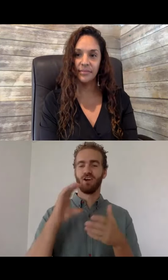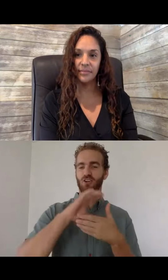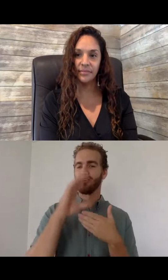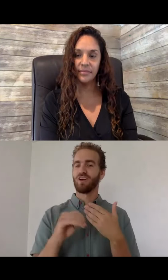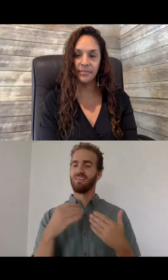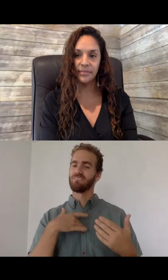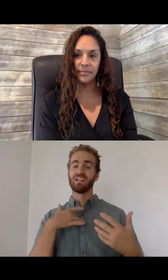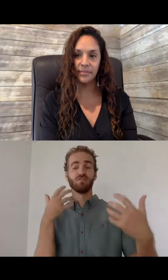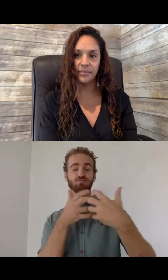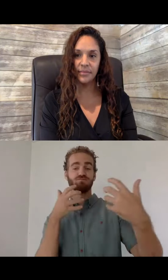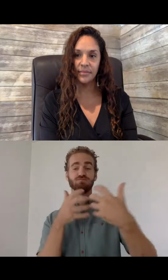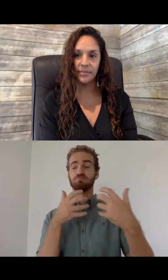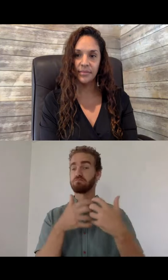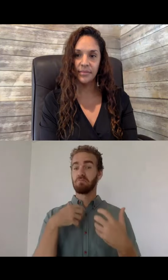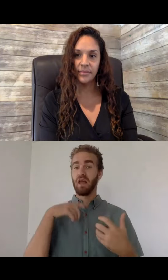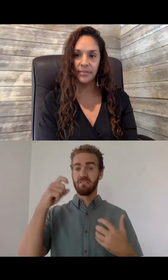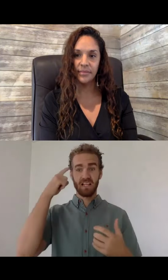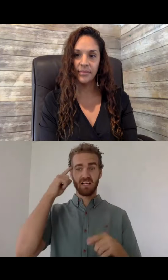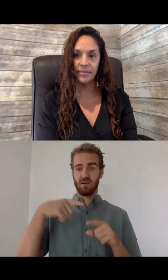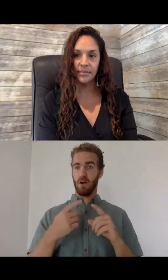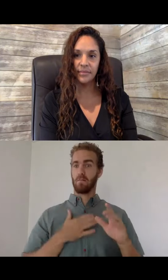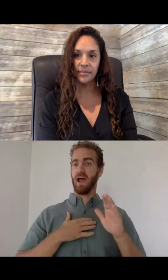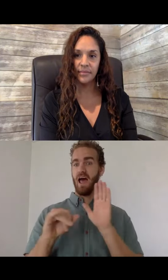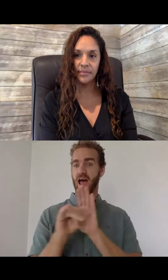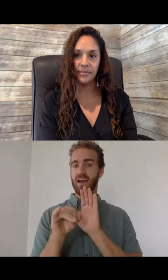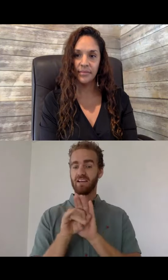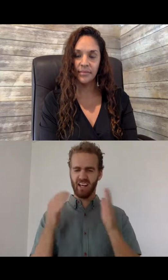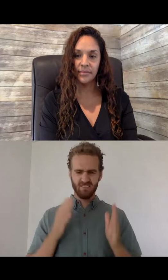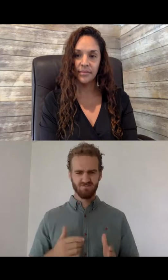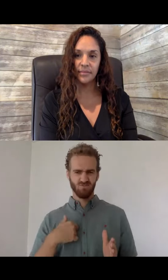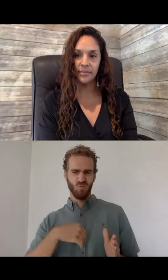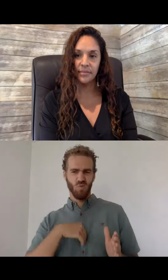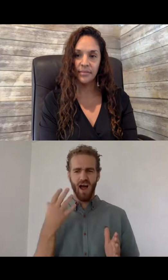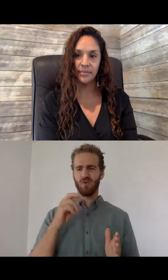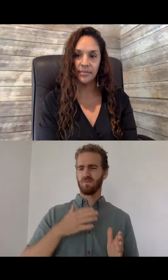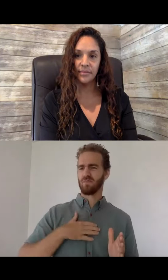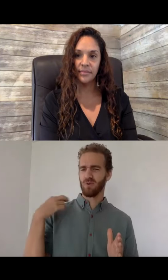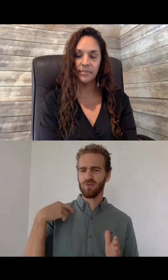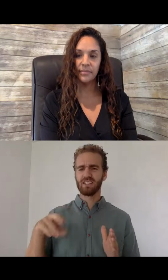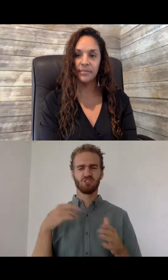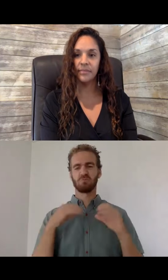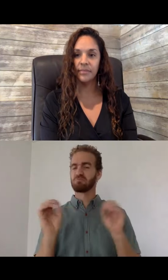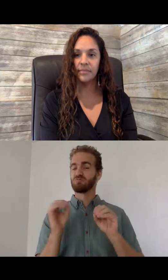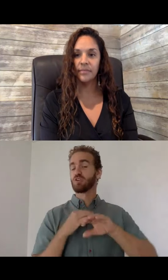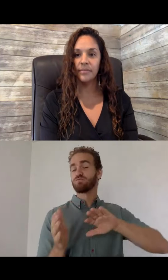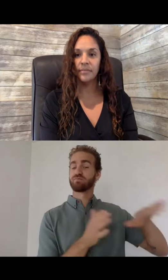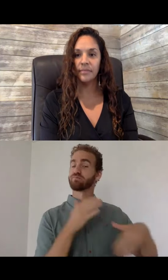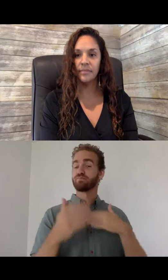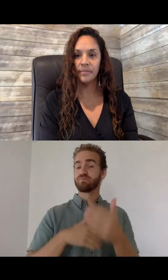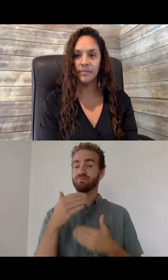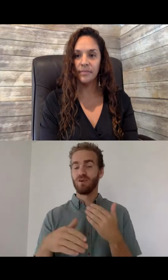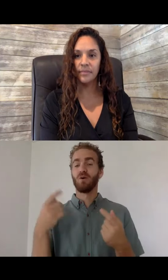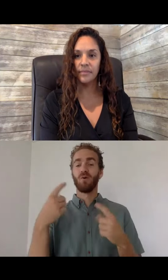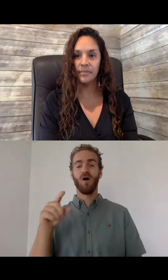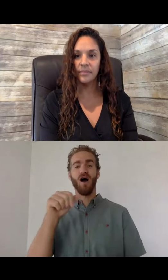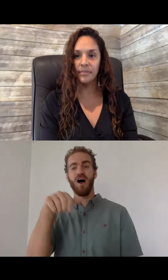with different situation, different books, curriculum. I feel that it applies to me. I didn't really have to think about my identity as a white individual